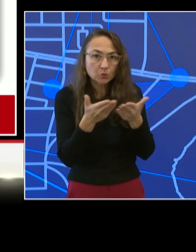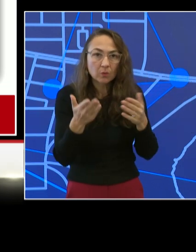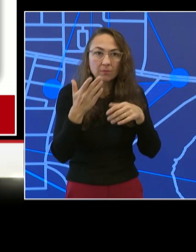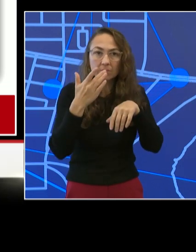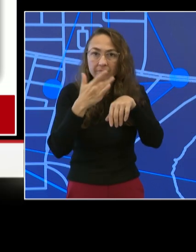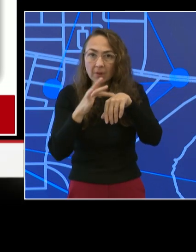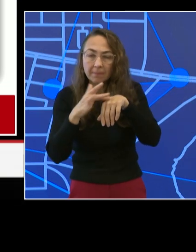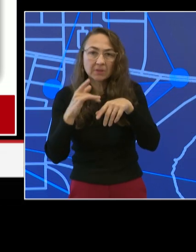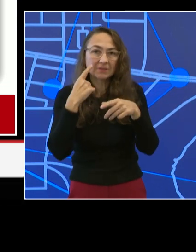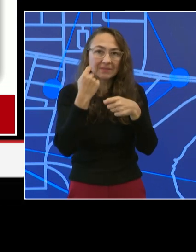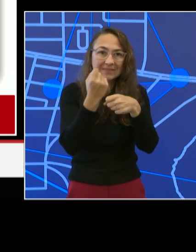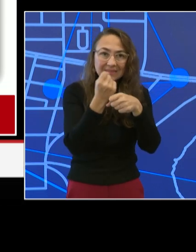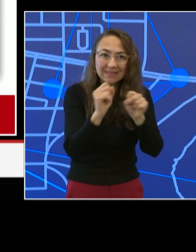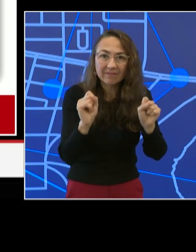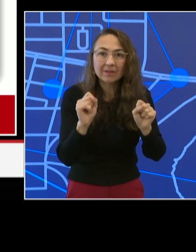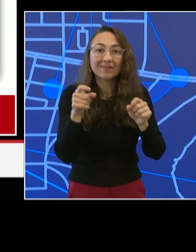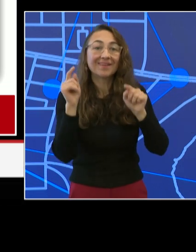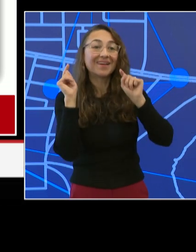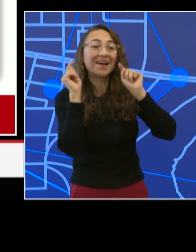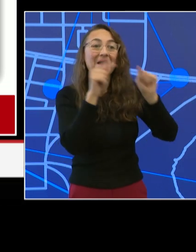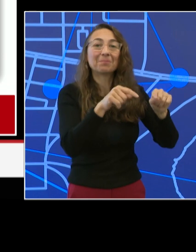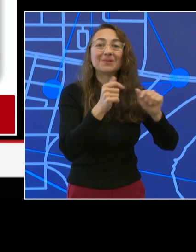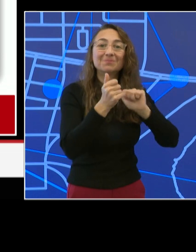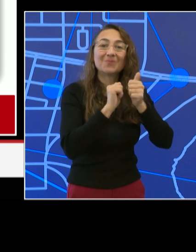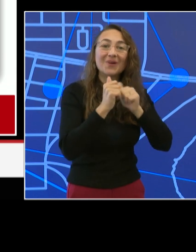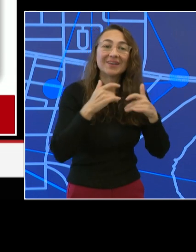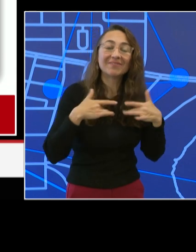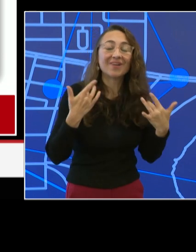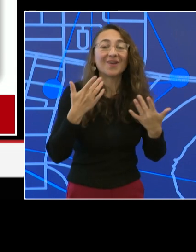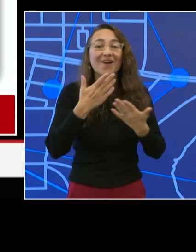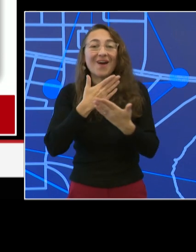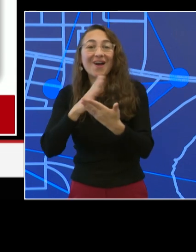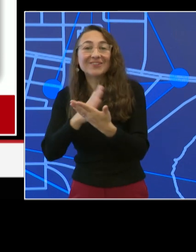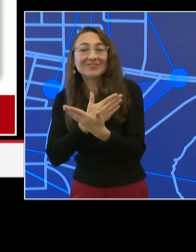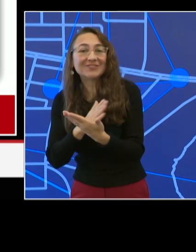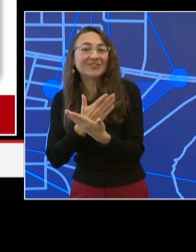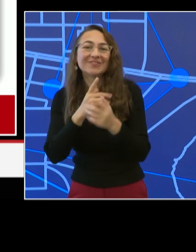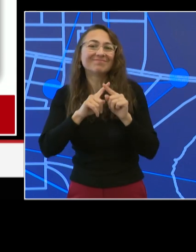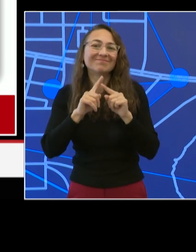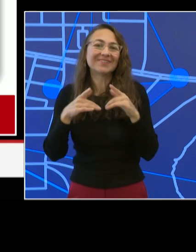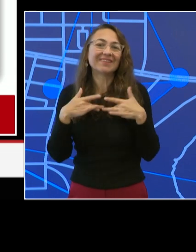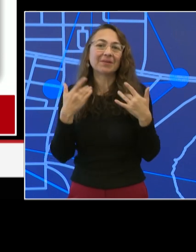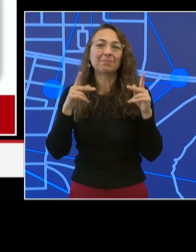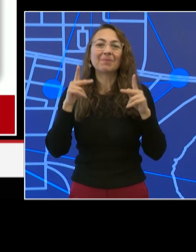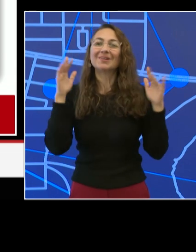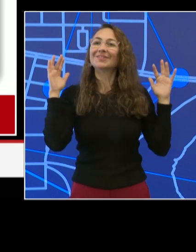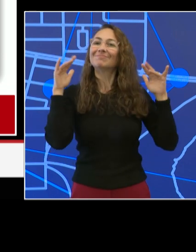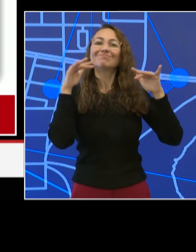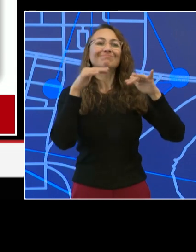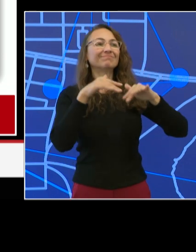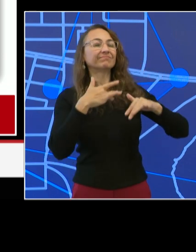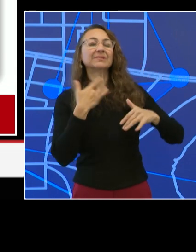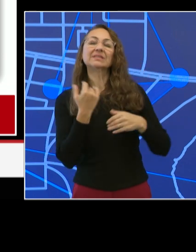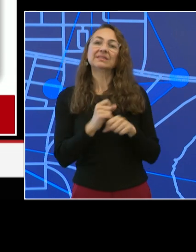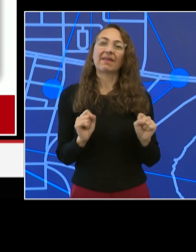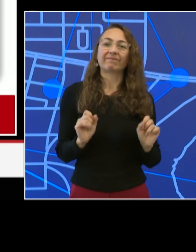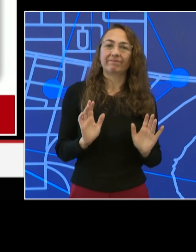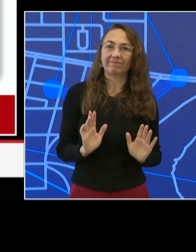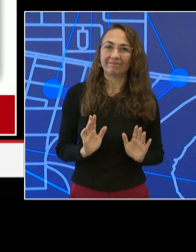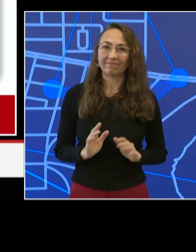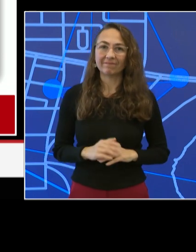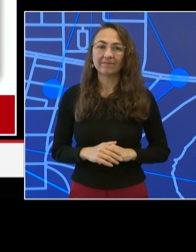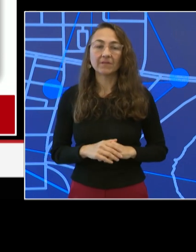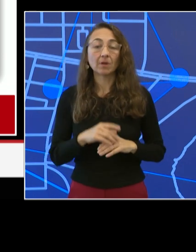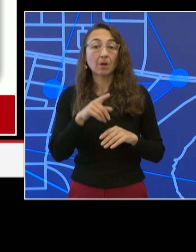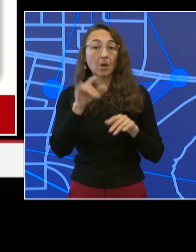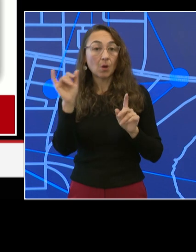everyone coming to enjoy sports, concerts, as well as special events. We've also seen significant reductions around our Anacostia